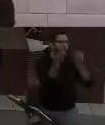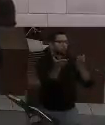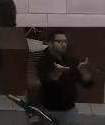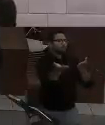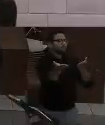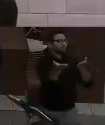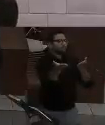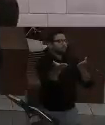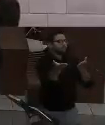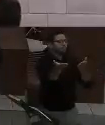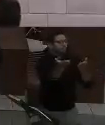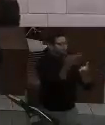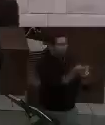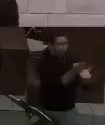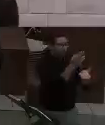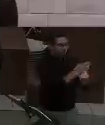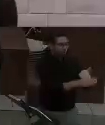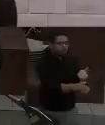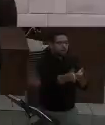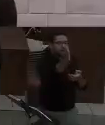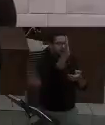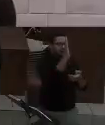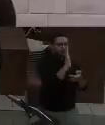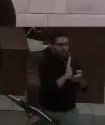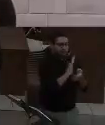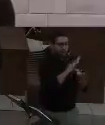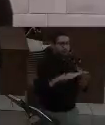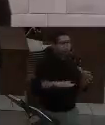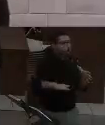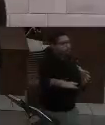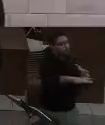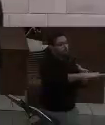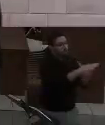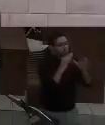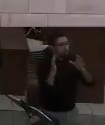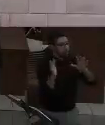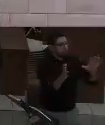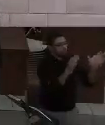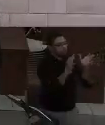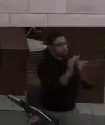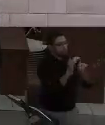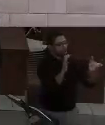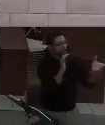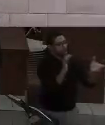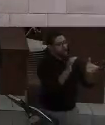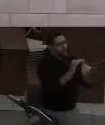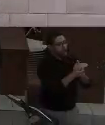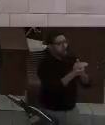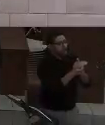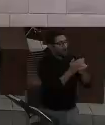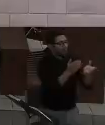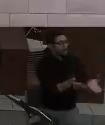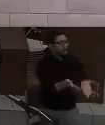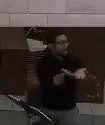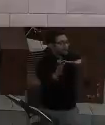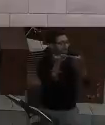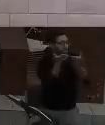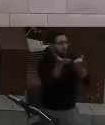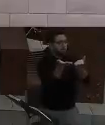Holy God, to whom all praise is due, I